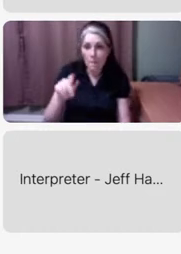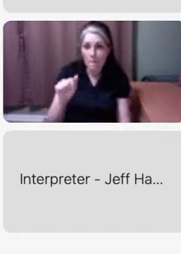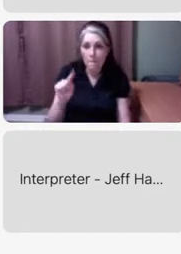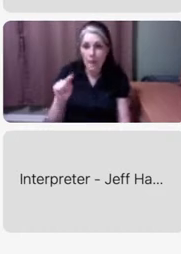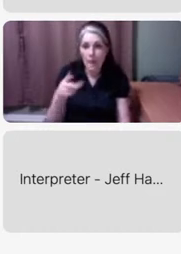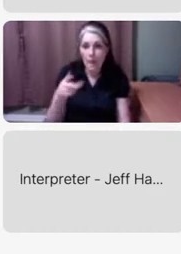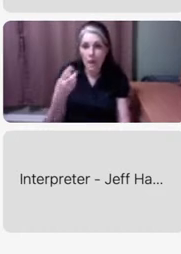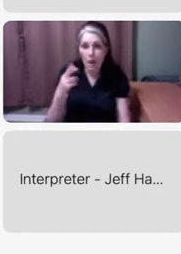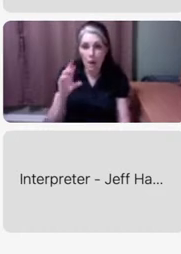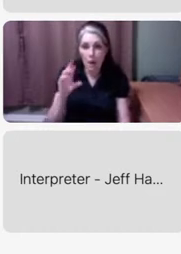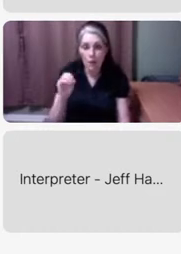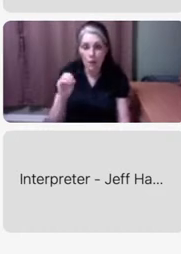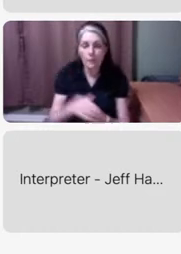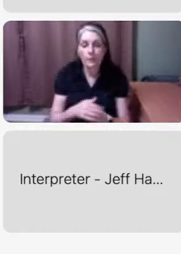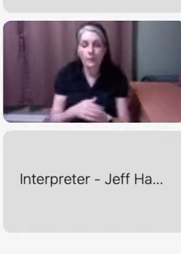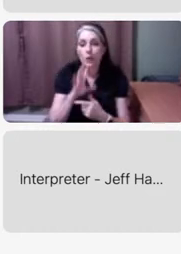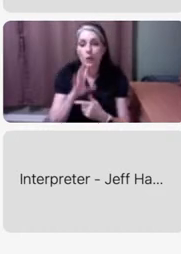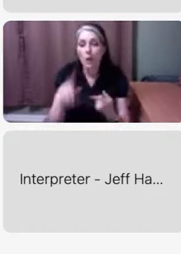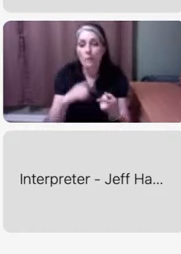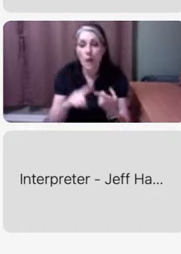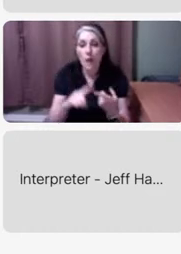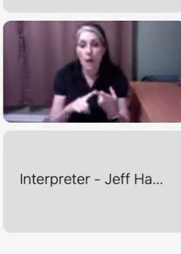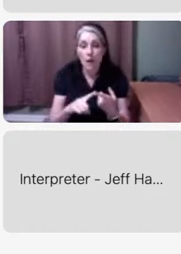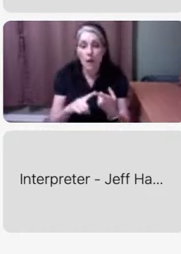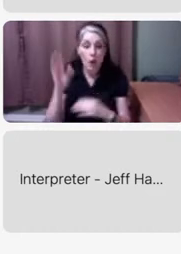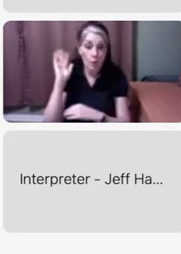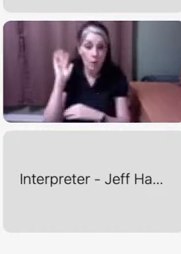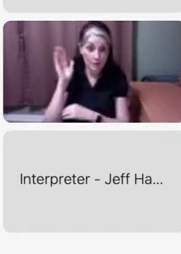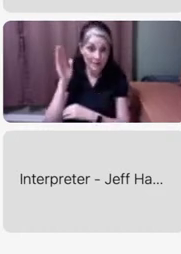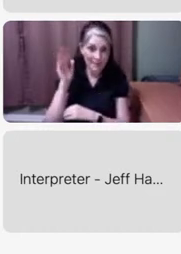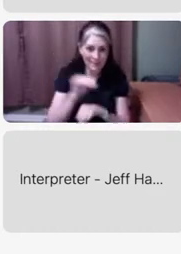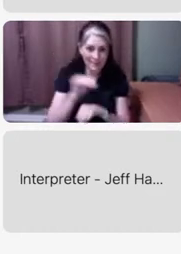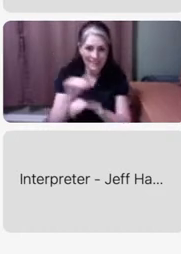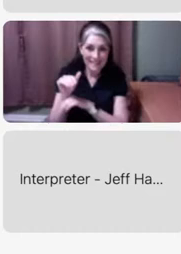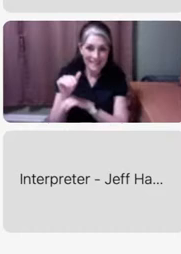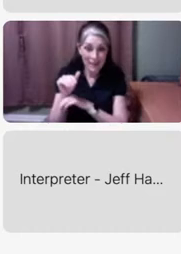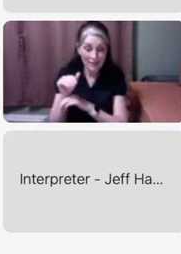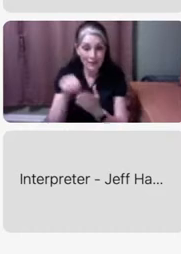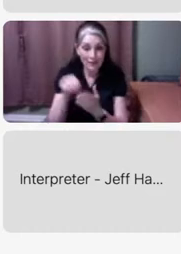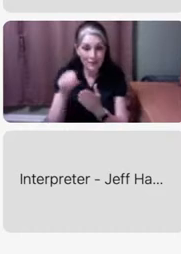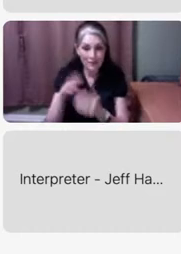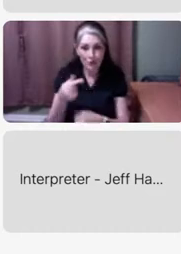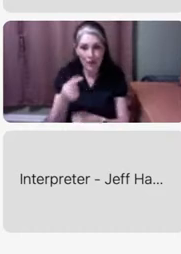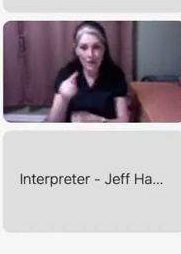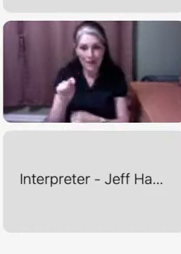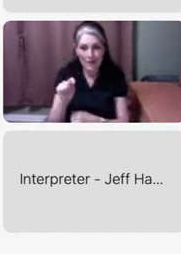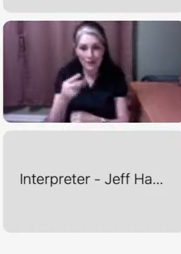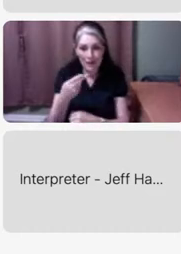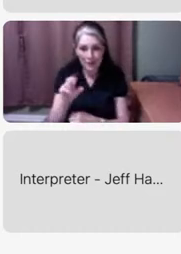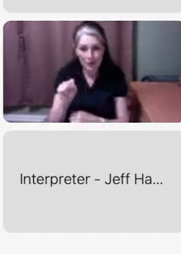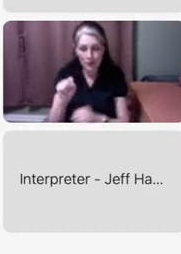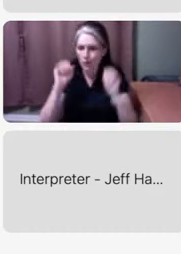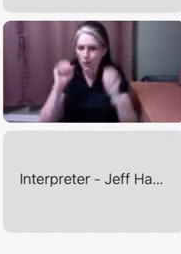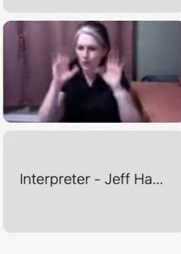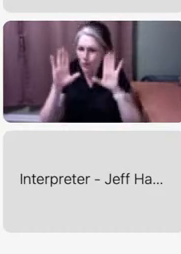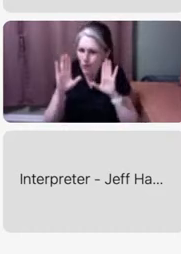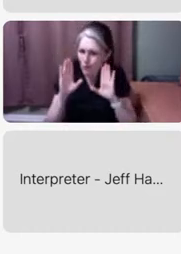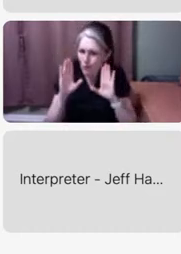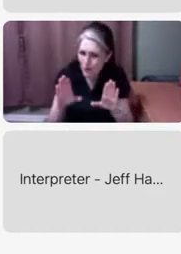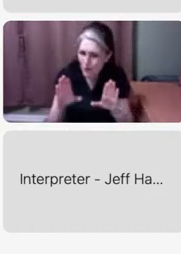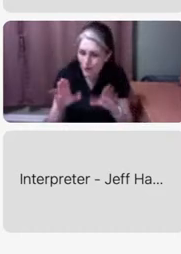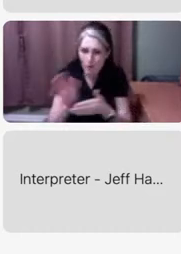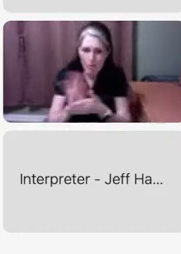um our presentation this evening boy our students at grand terrace high school was wonderful the video was wonderful